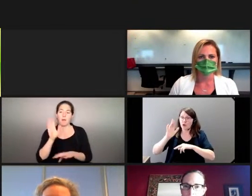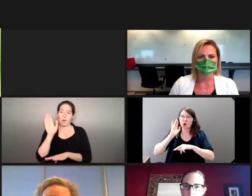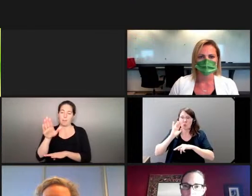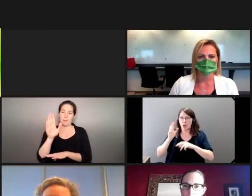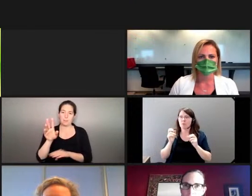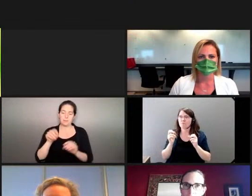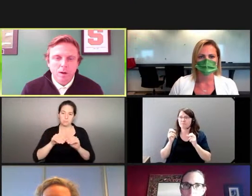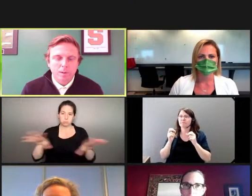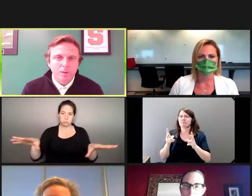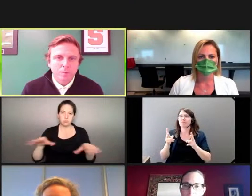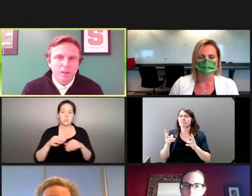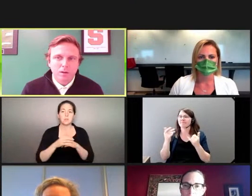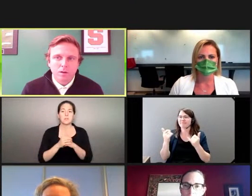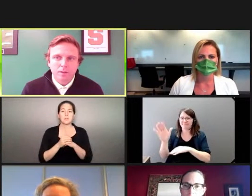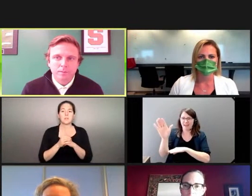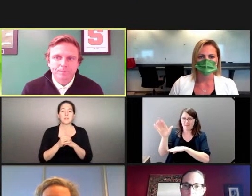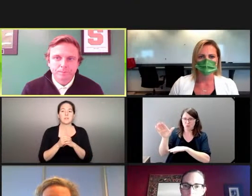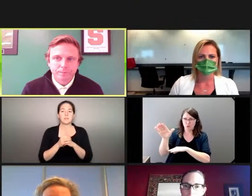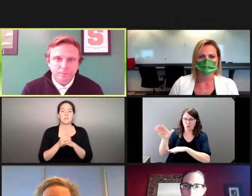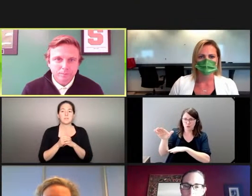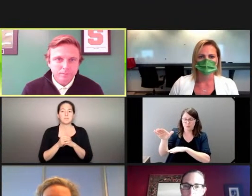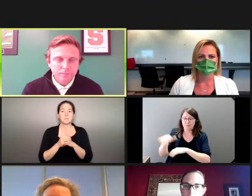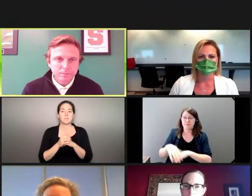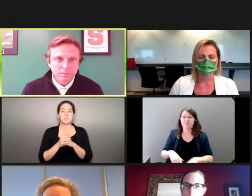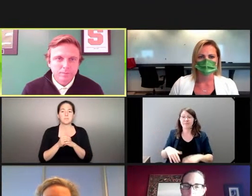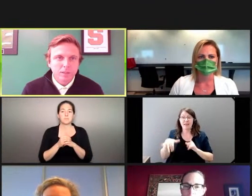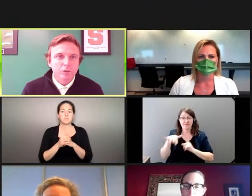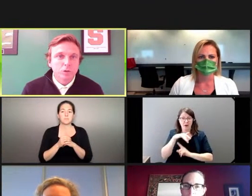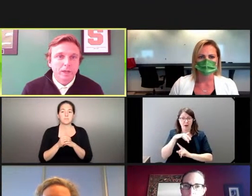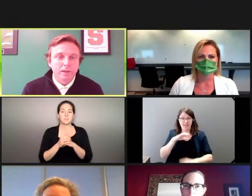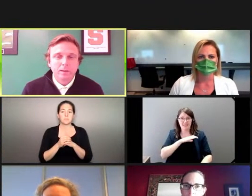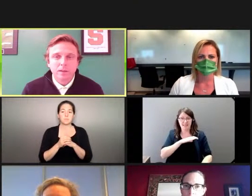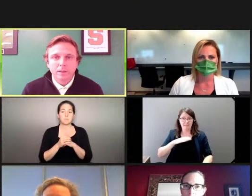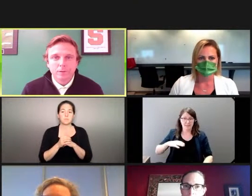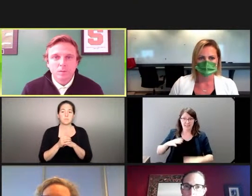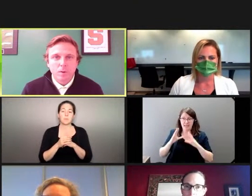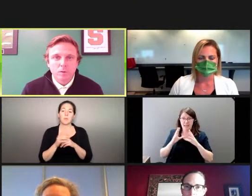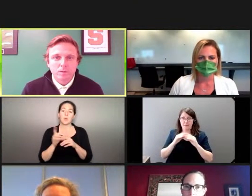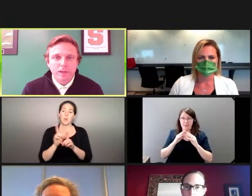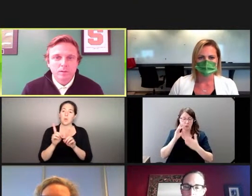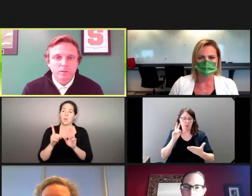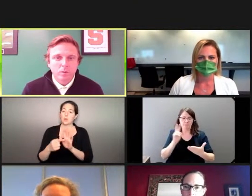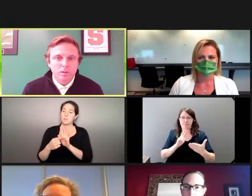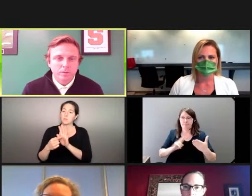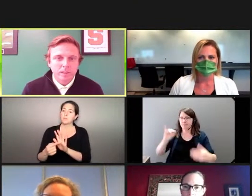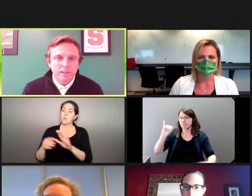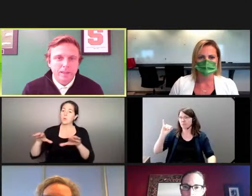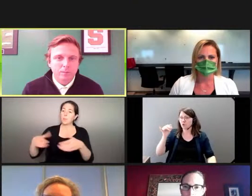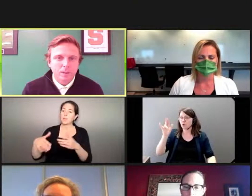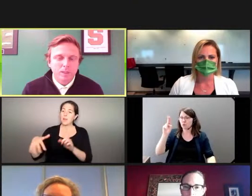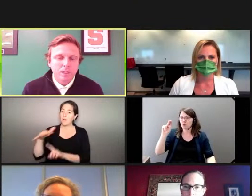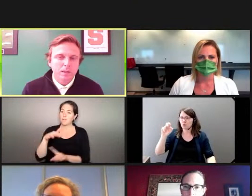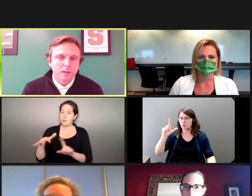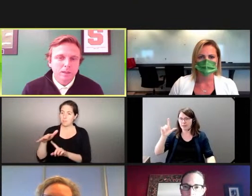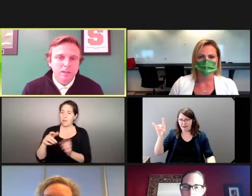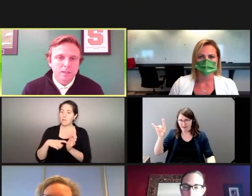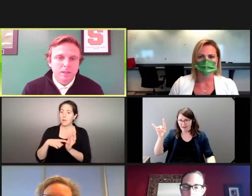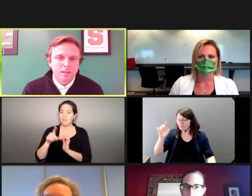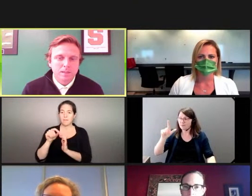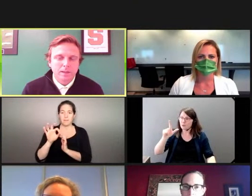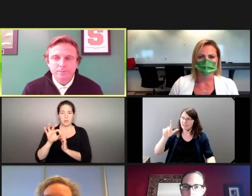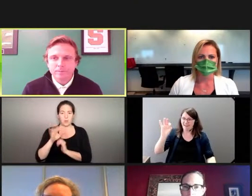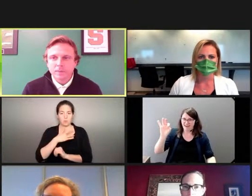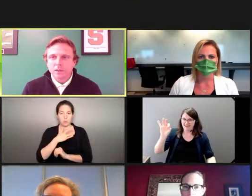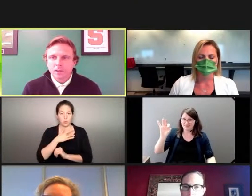to our Environment Committee meeting on June 29th. So members of council, of course, invited to that committee meeting to